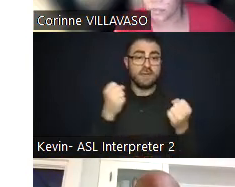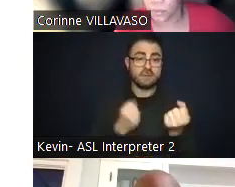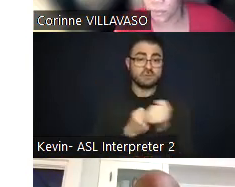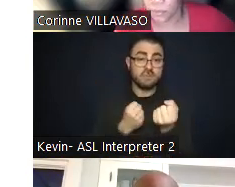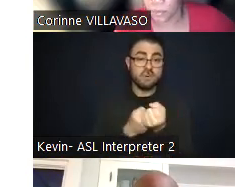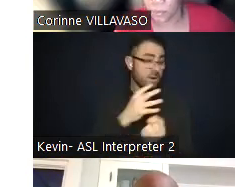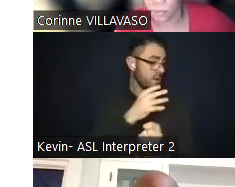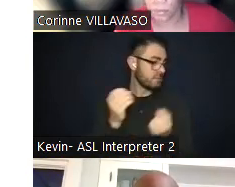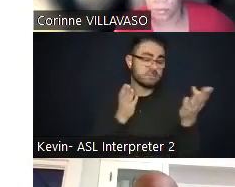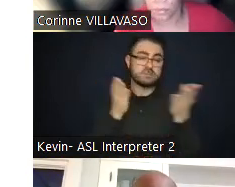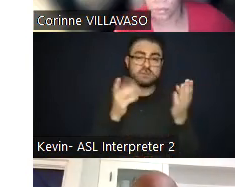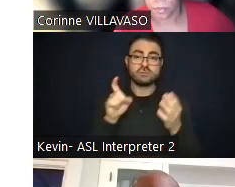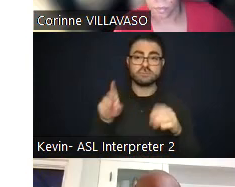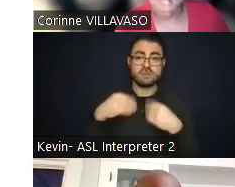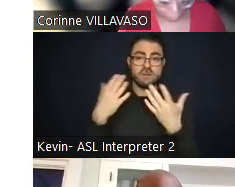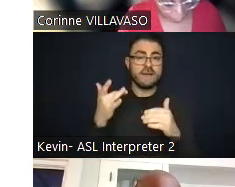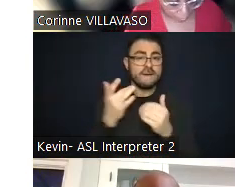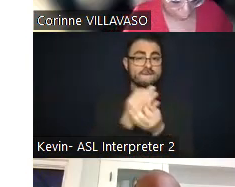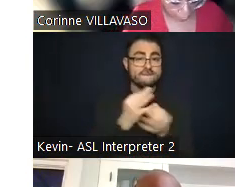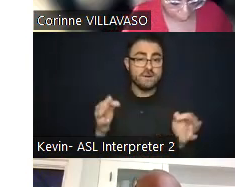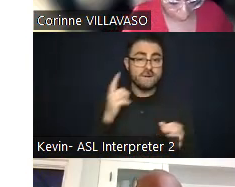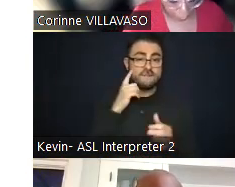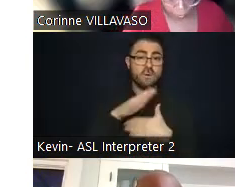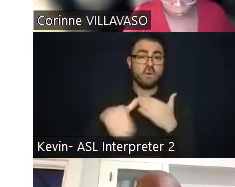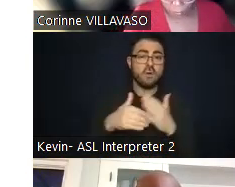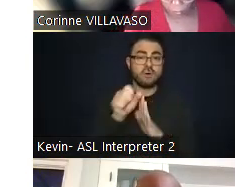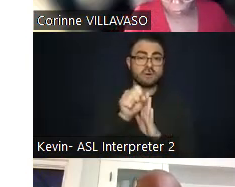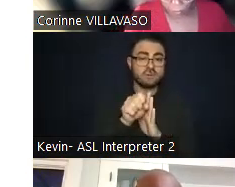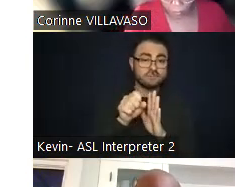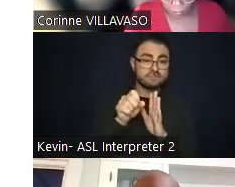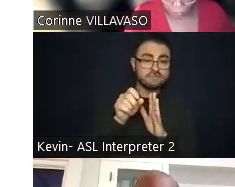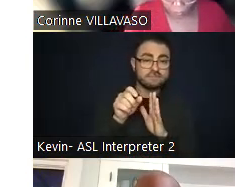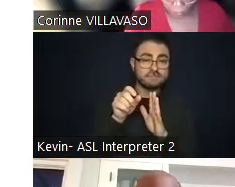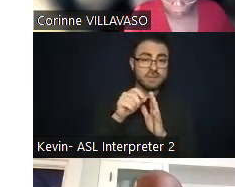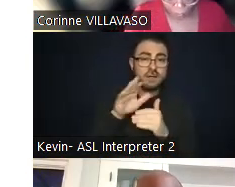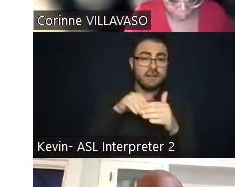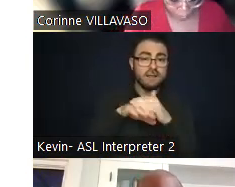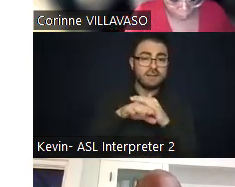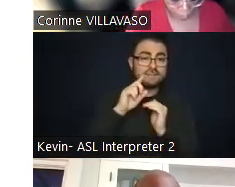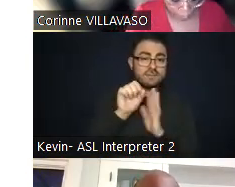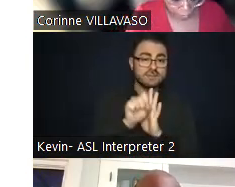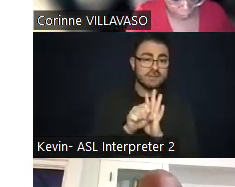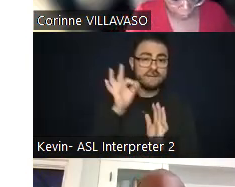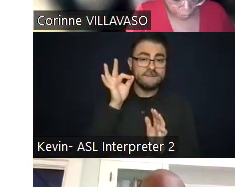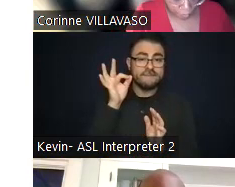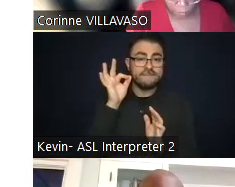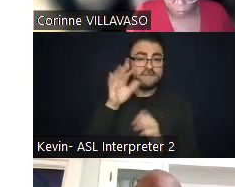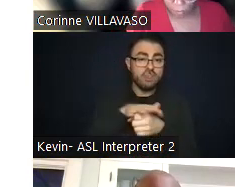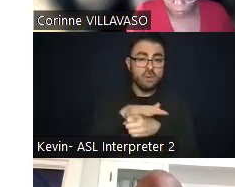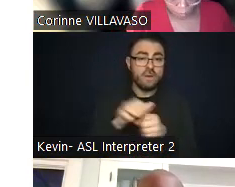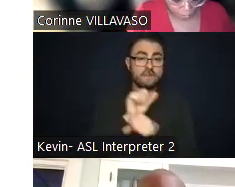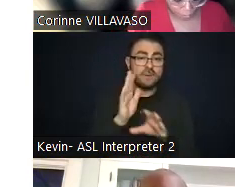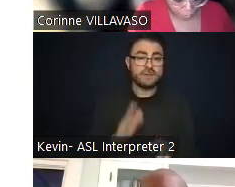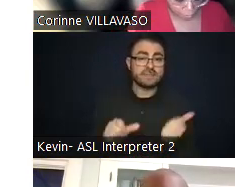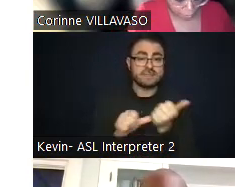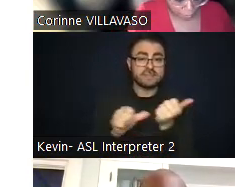all board members and have access to state/local employee assistance programs or other mental health service providers as